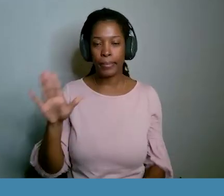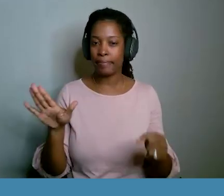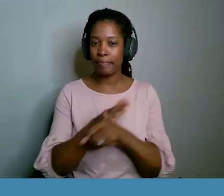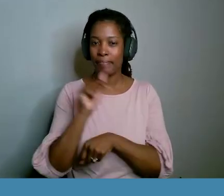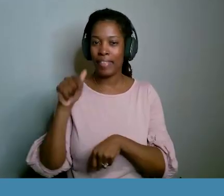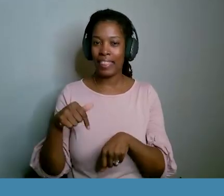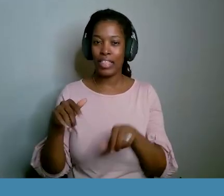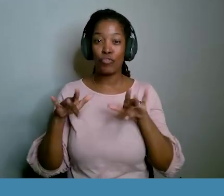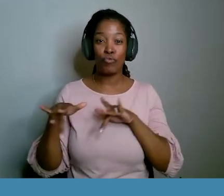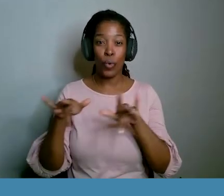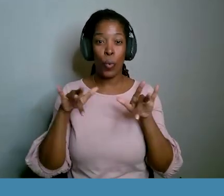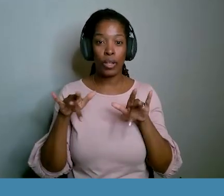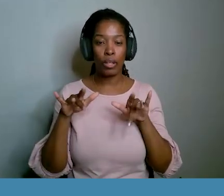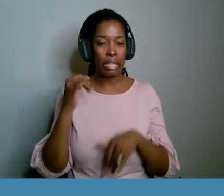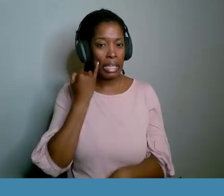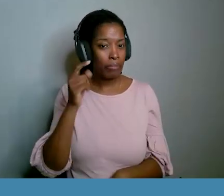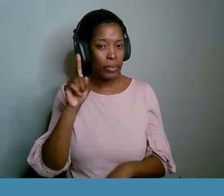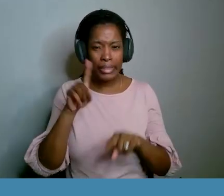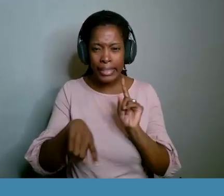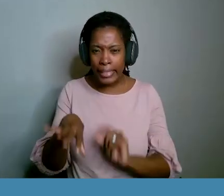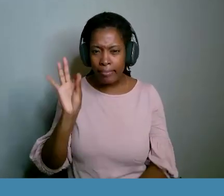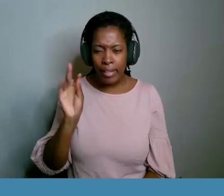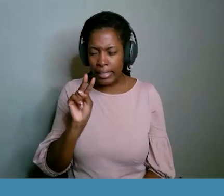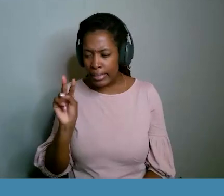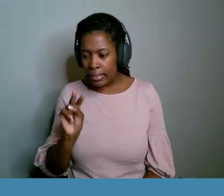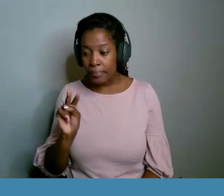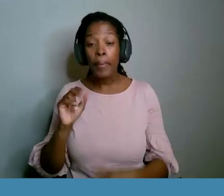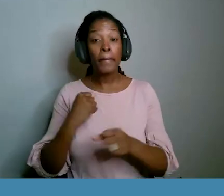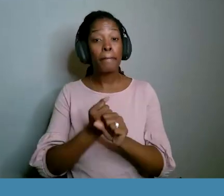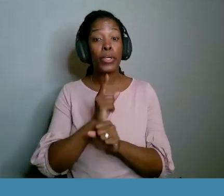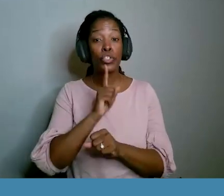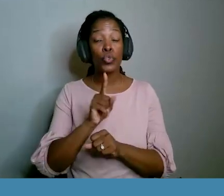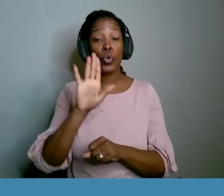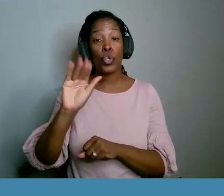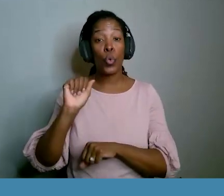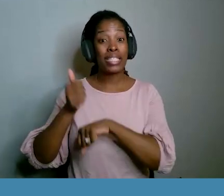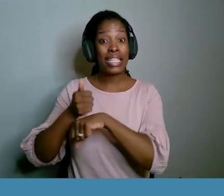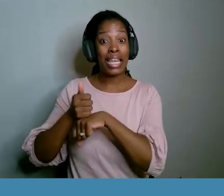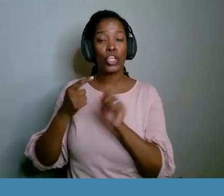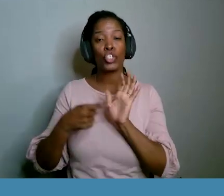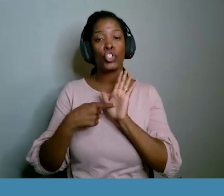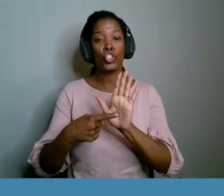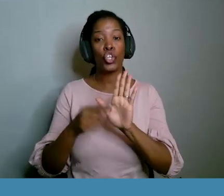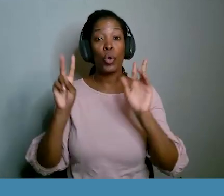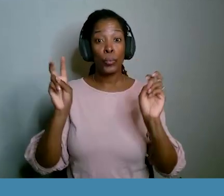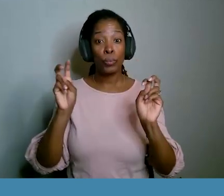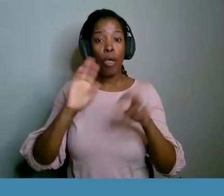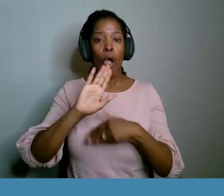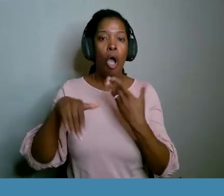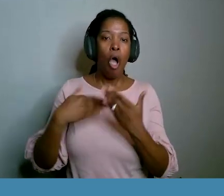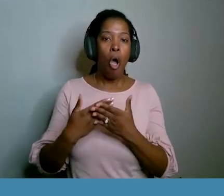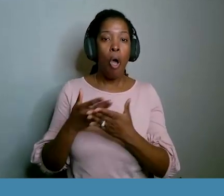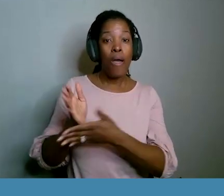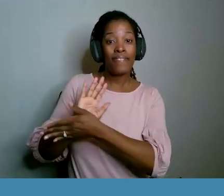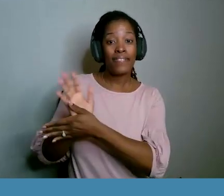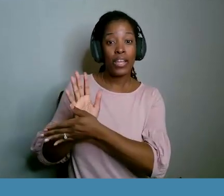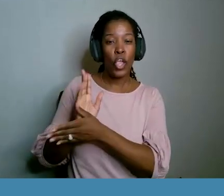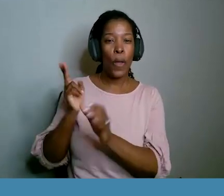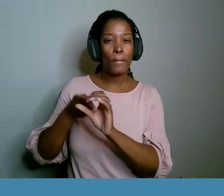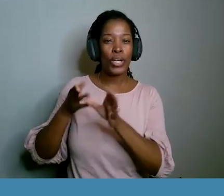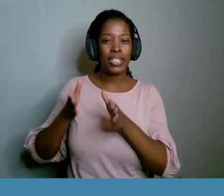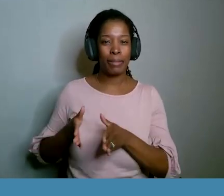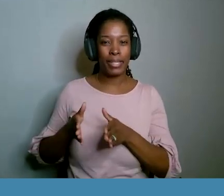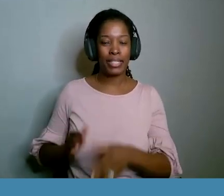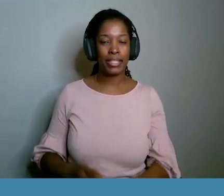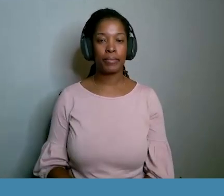times. If you cannot find them, make sure your participants setting shows all video participants. If you